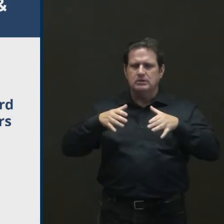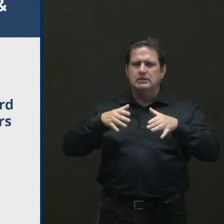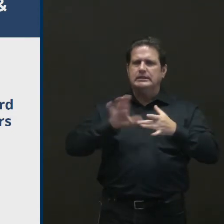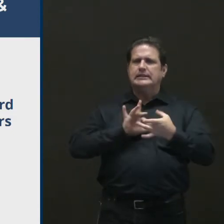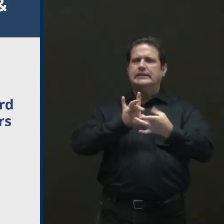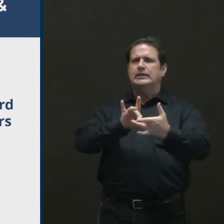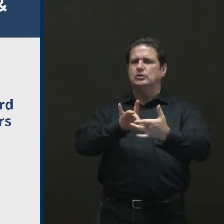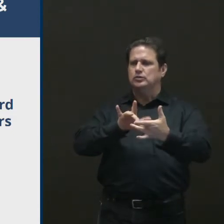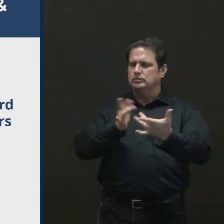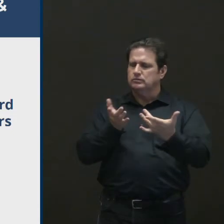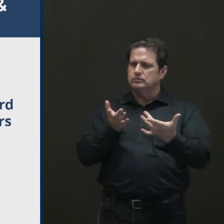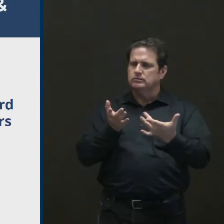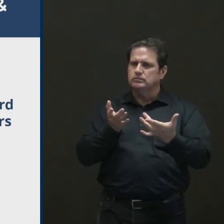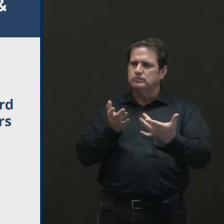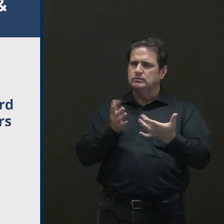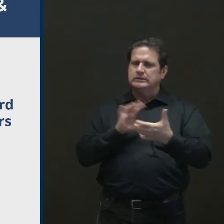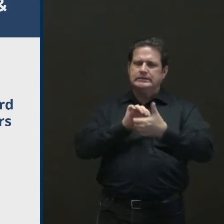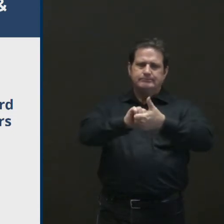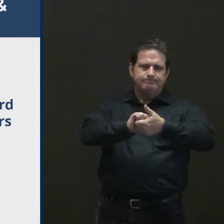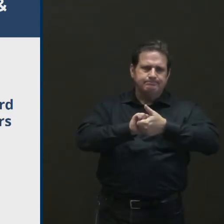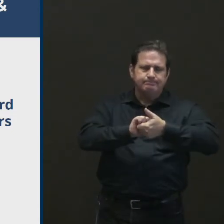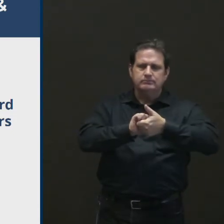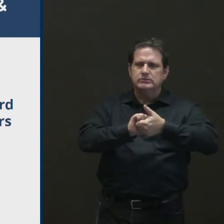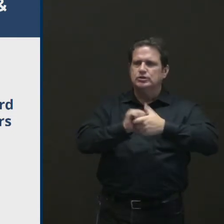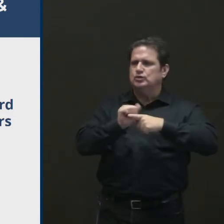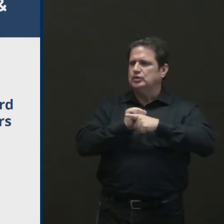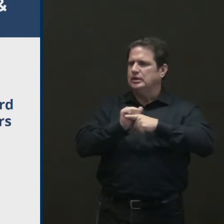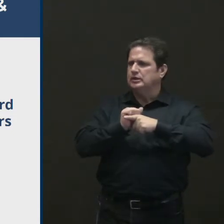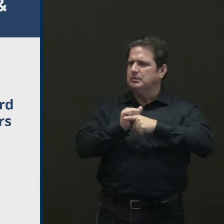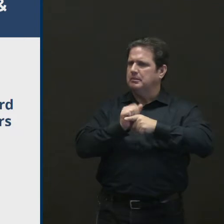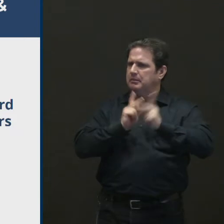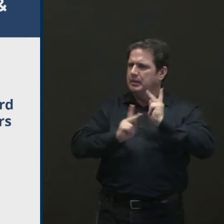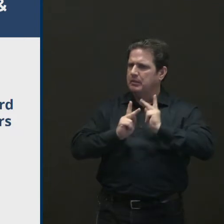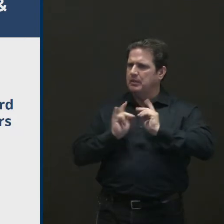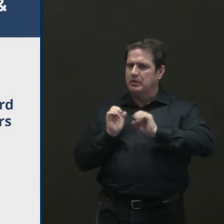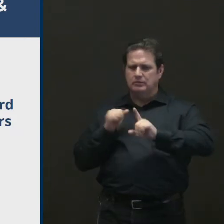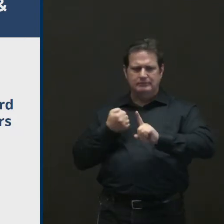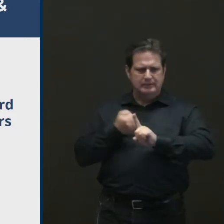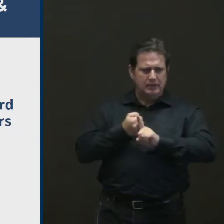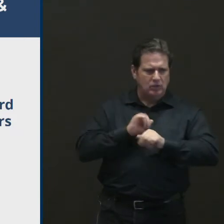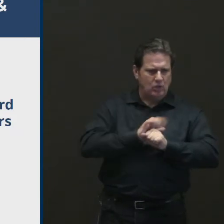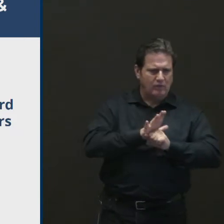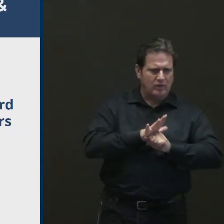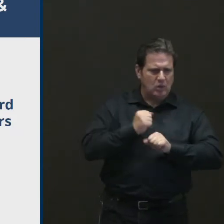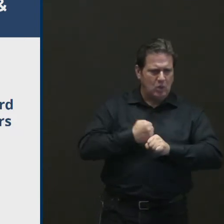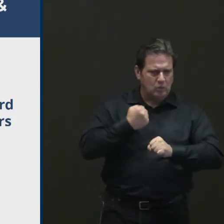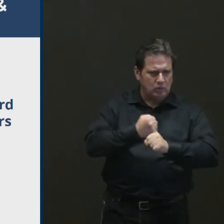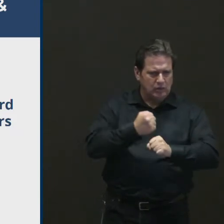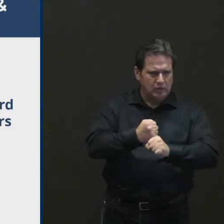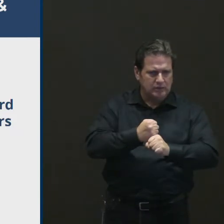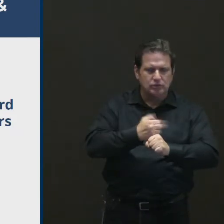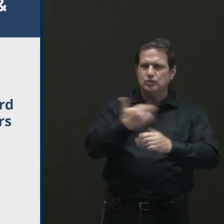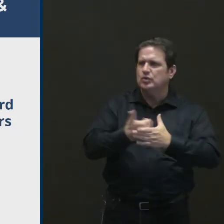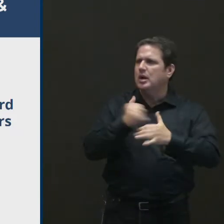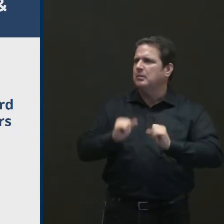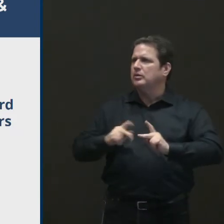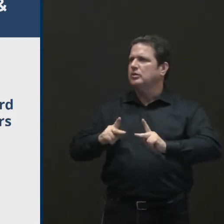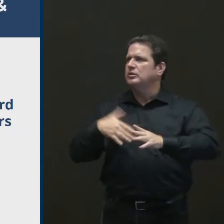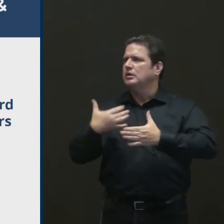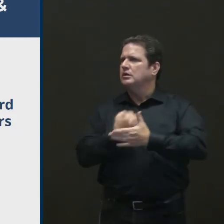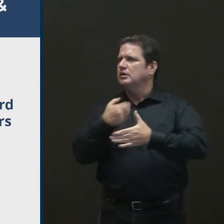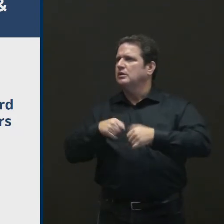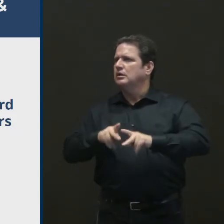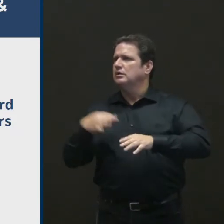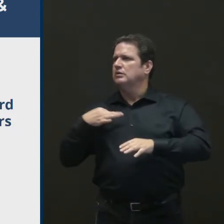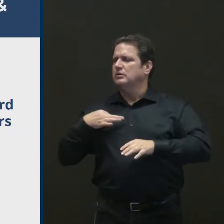connect them with, or to train up our workforce of individuals impacted by COVID to connect them with job opportunities.